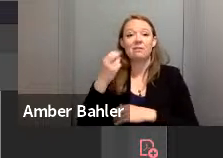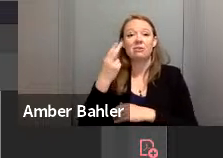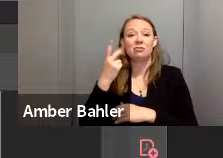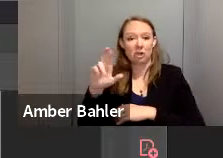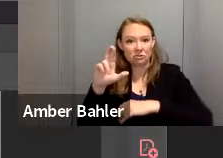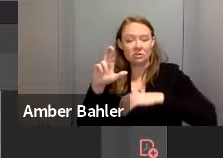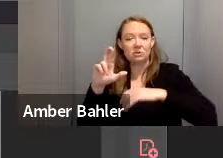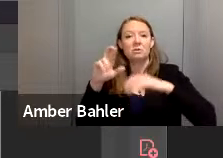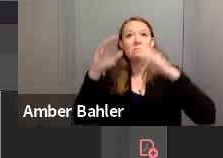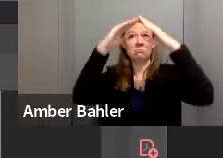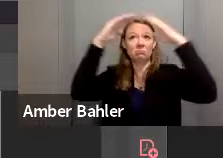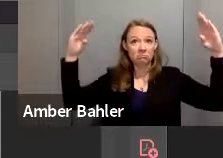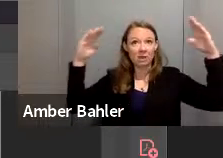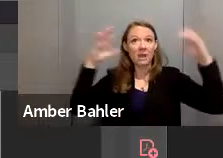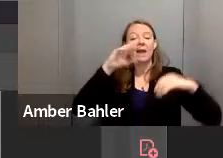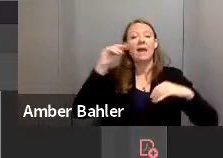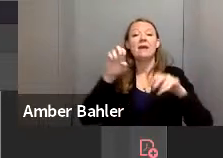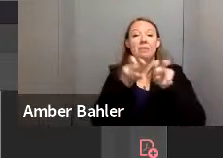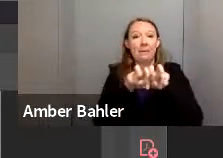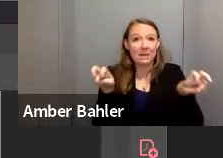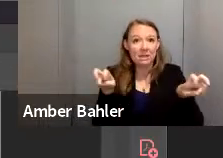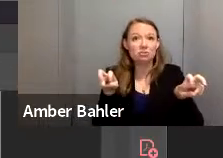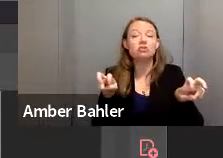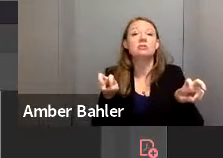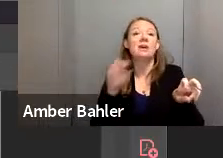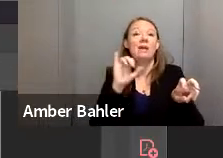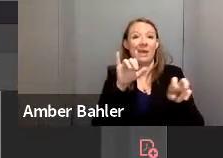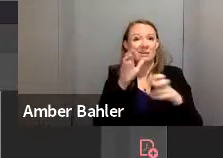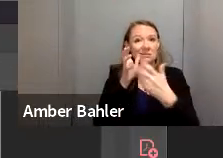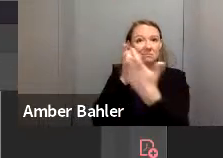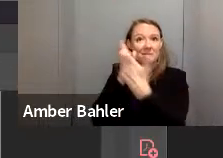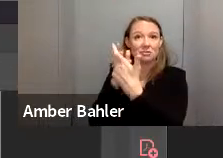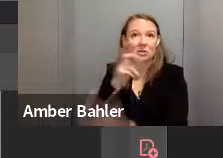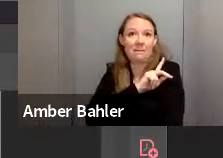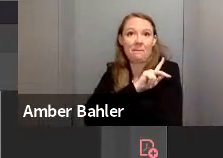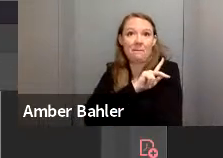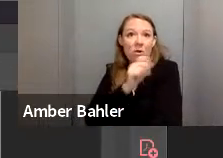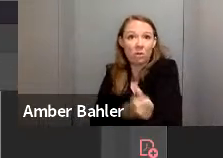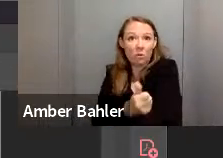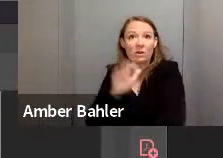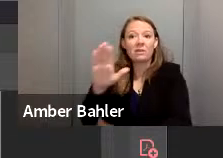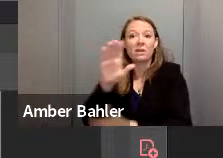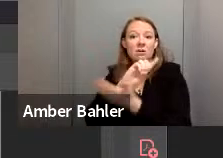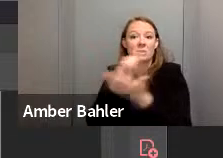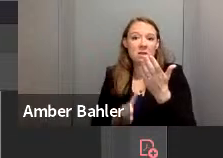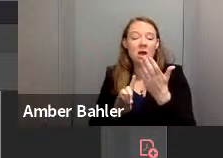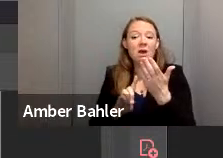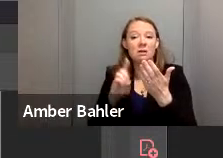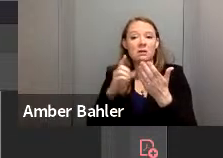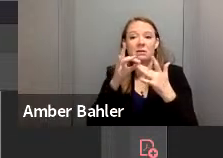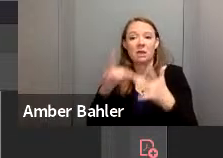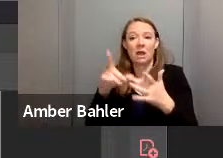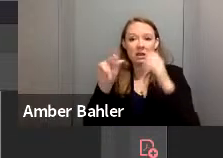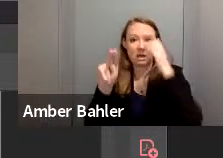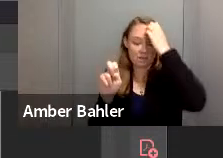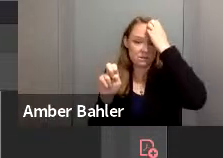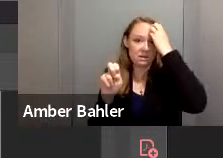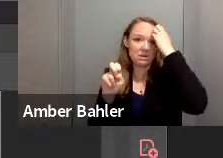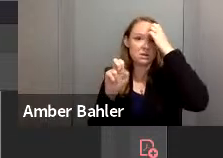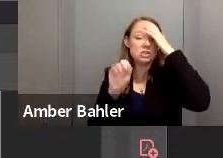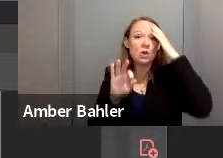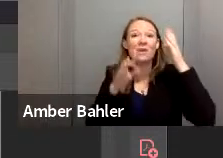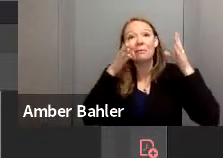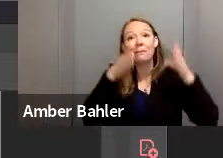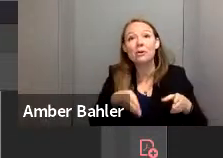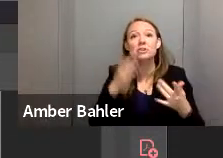adopted station design guidelines. So while waiting for the T in rain or